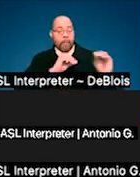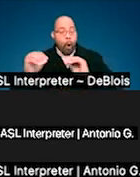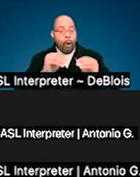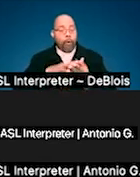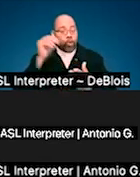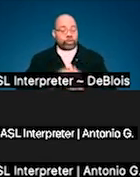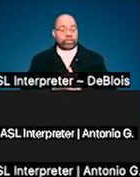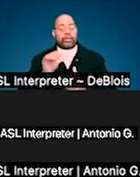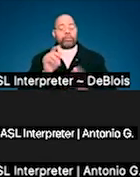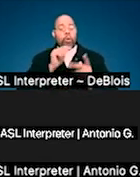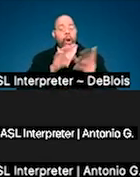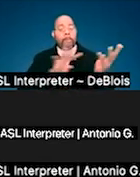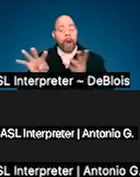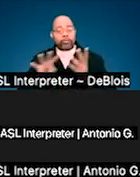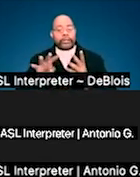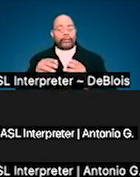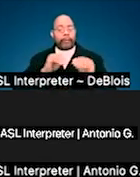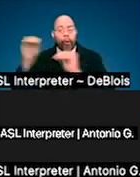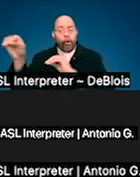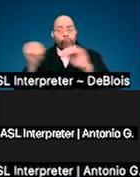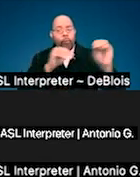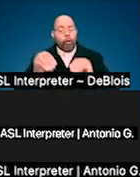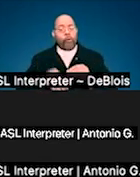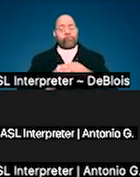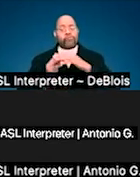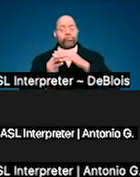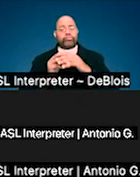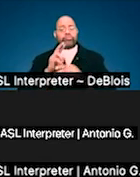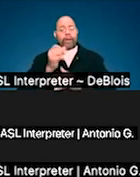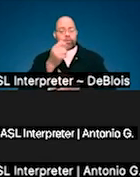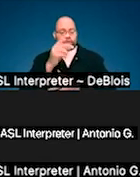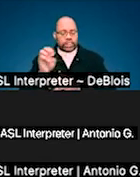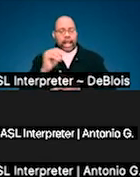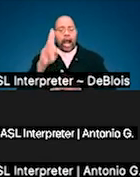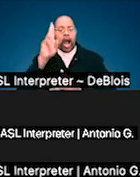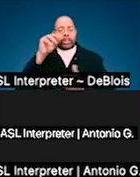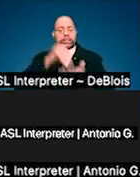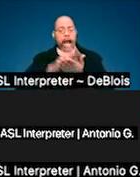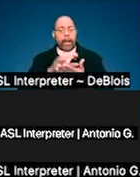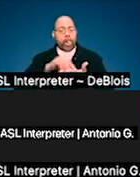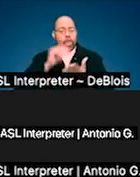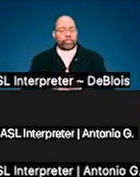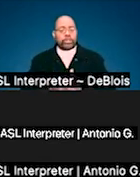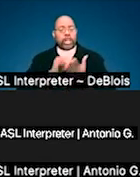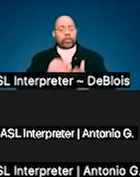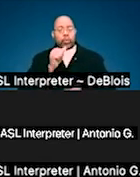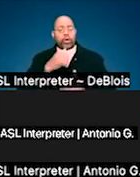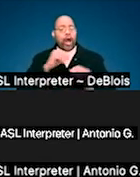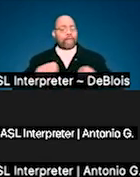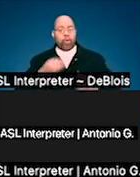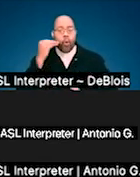learners such as migratory, refugee, or undocumented learners, learners experiencing